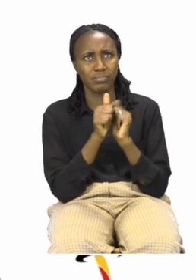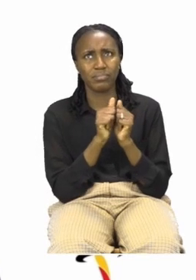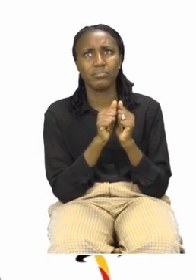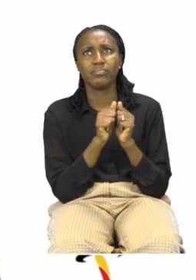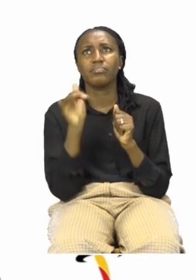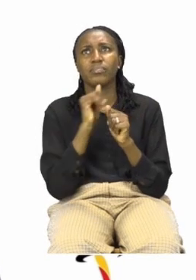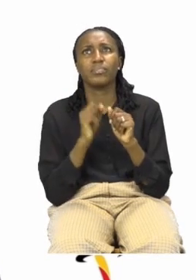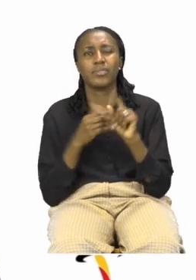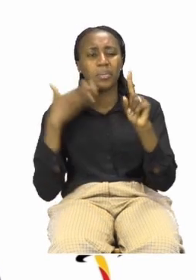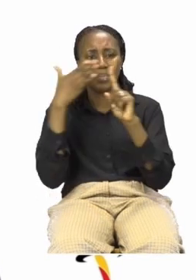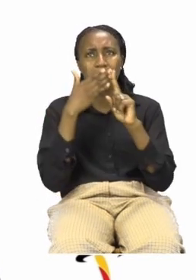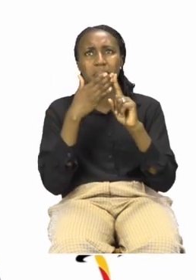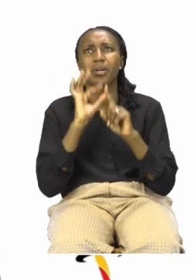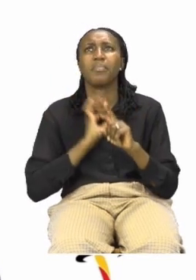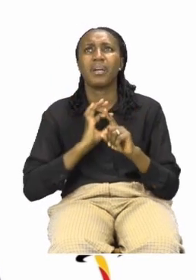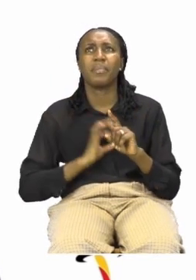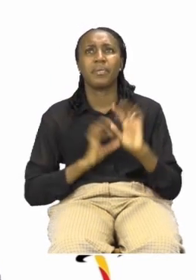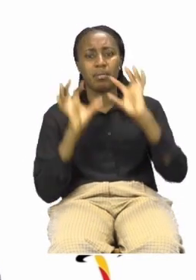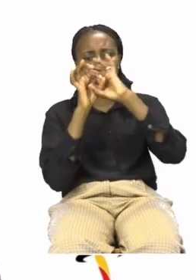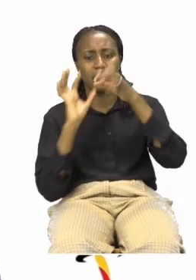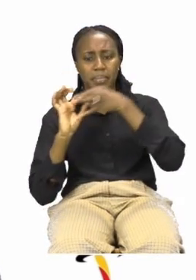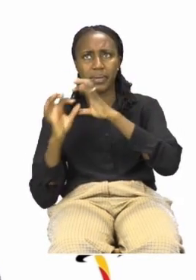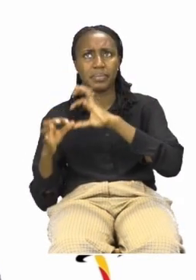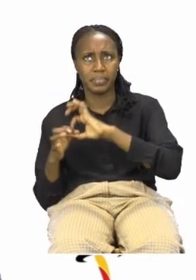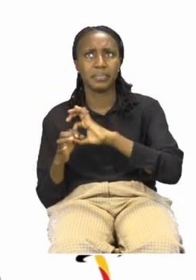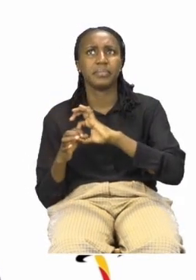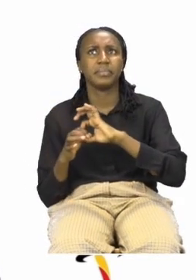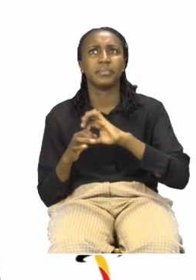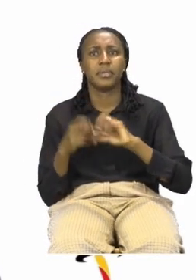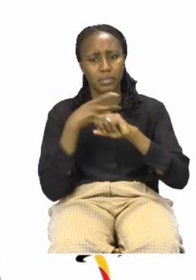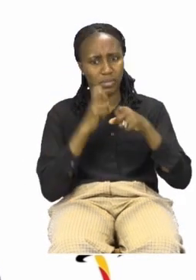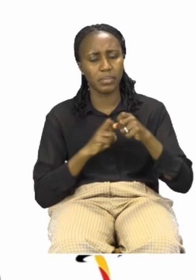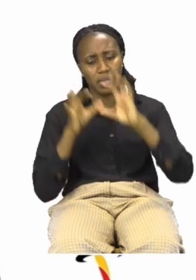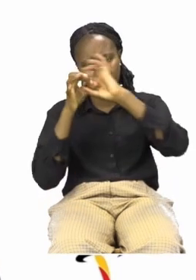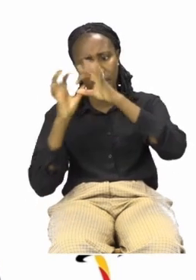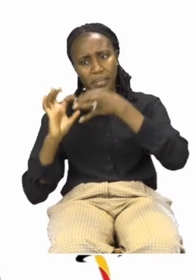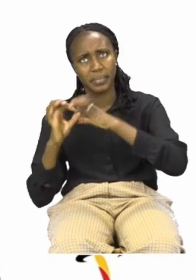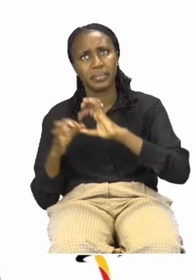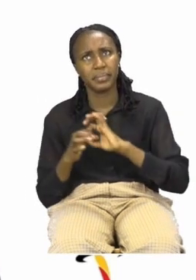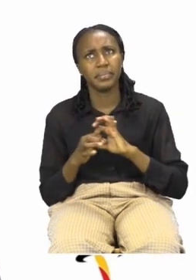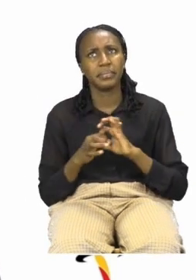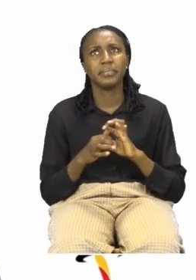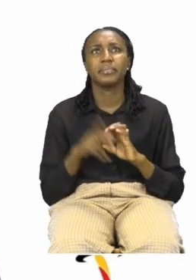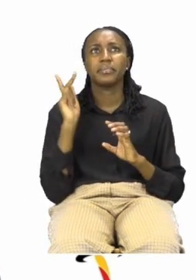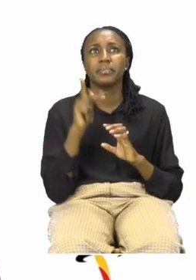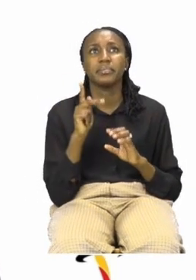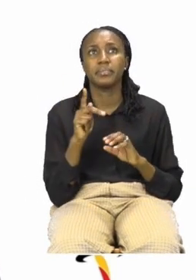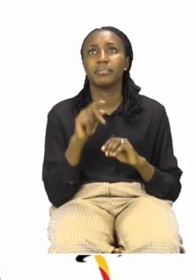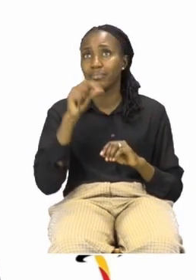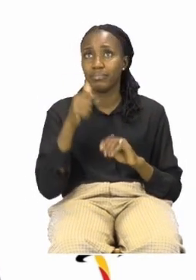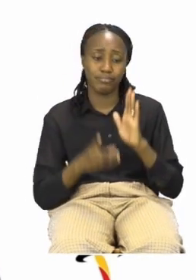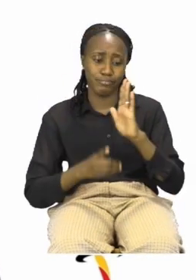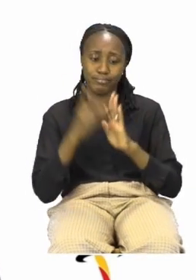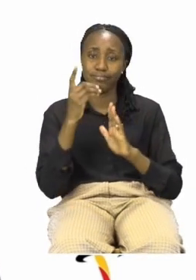achieve medals at the Olympic Games, Paralympic Games, and international level. We also categorize the third area, which was called developmental sports